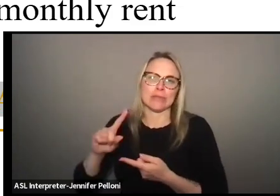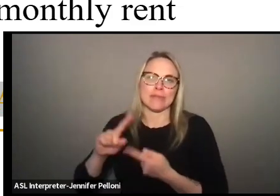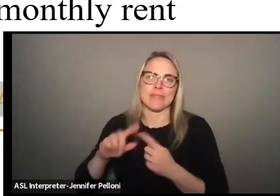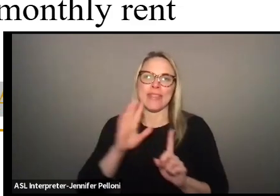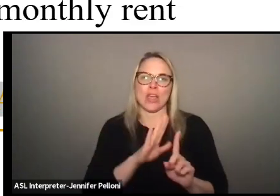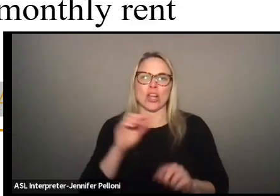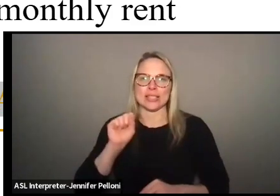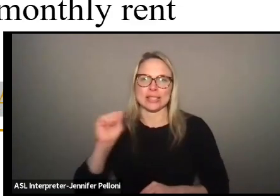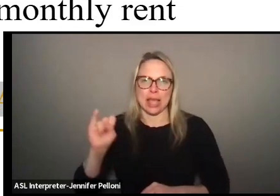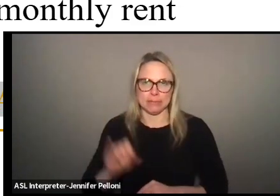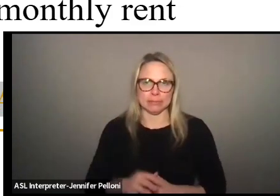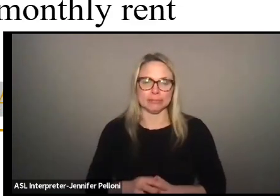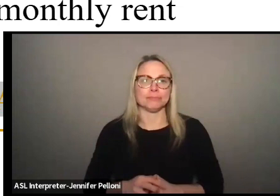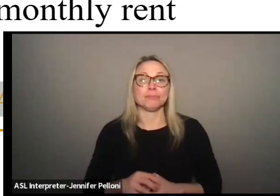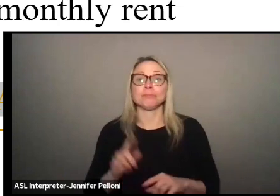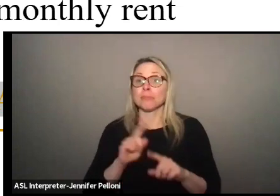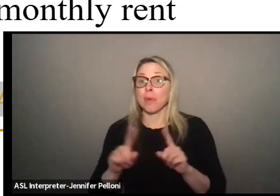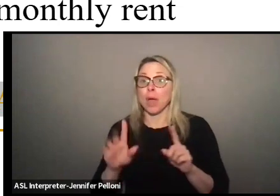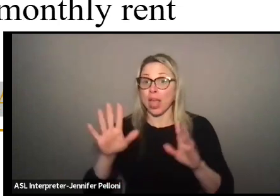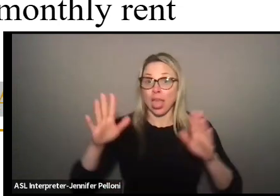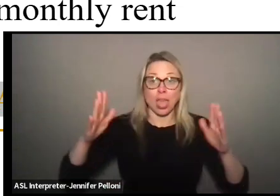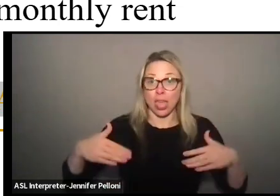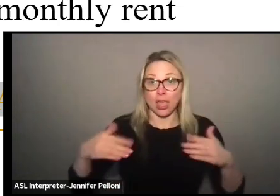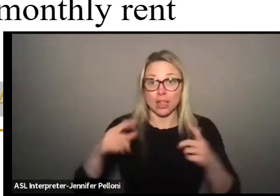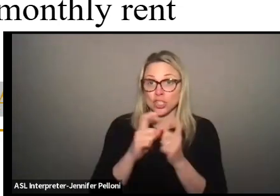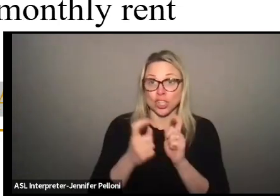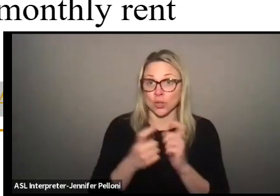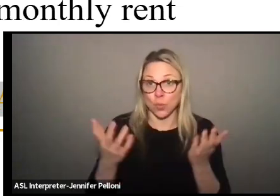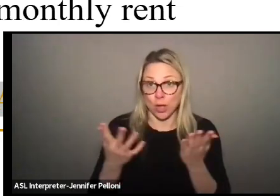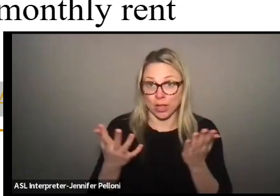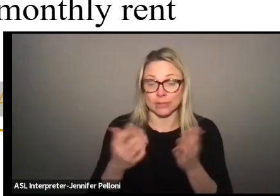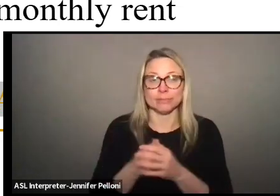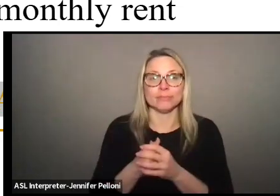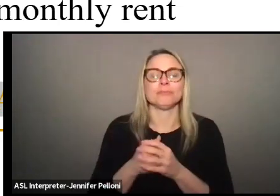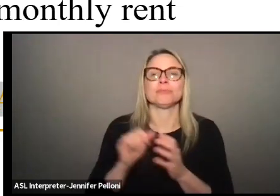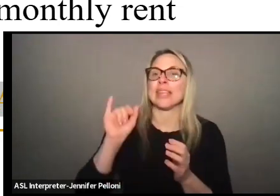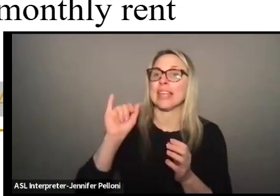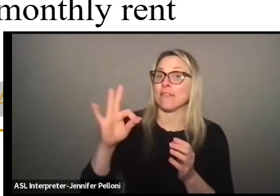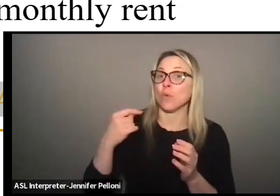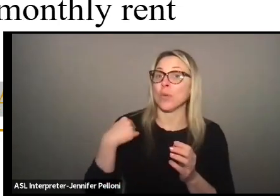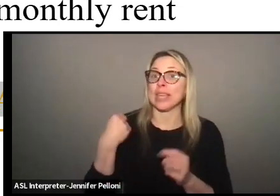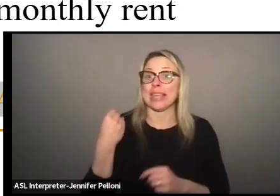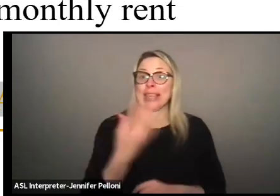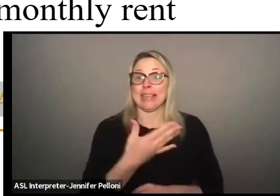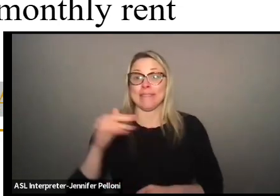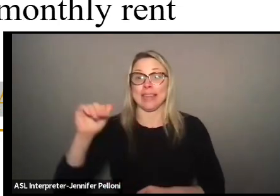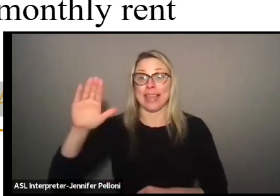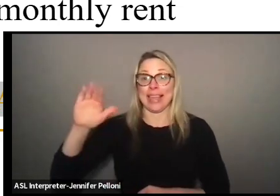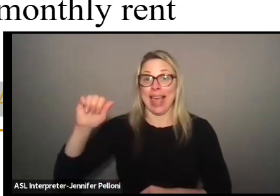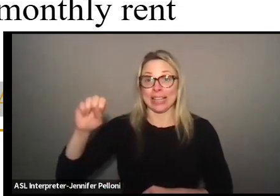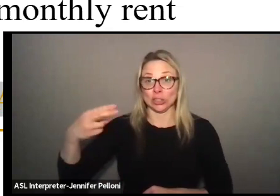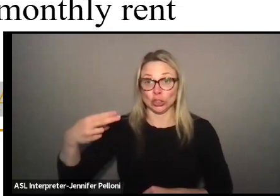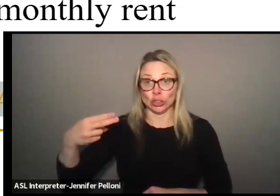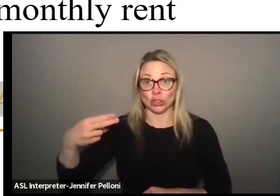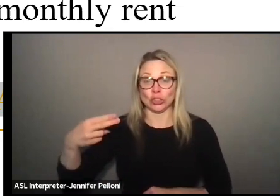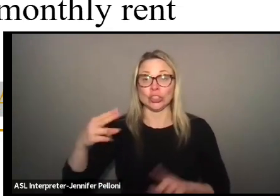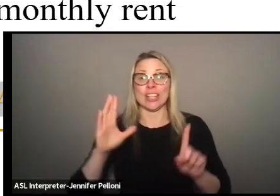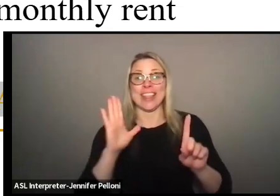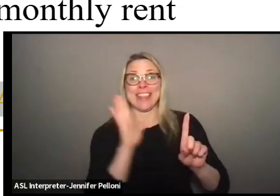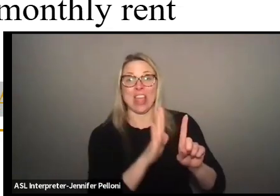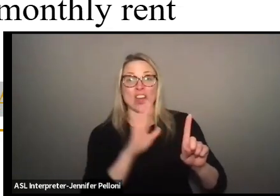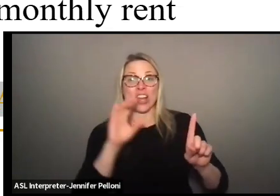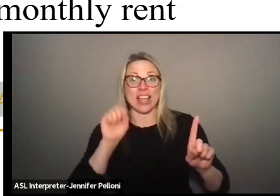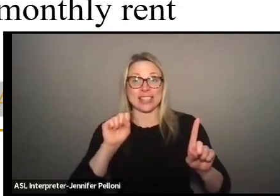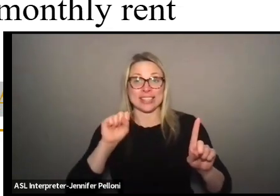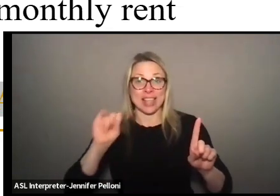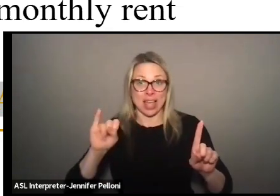SSI. But what hasn't changed is if we provide cash, their SSI